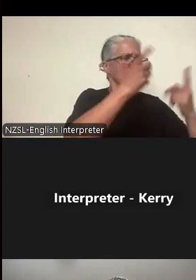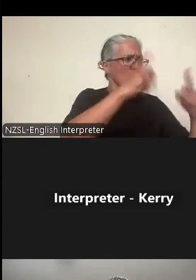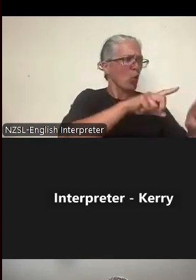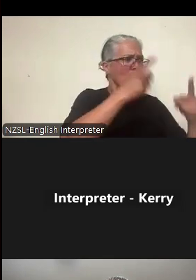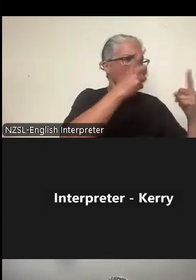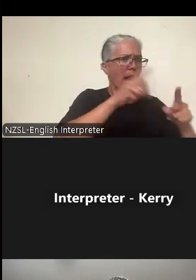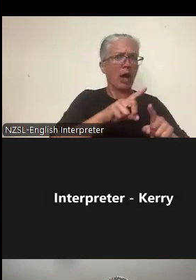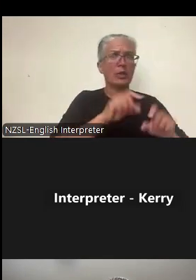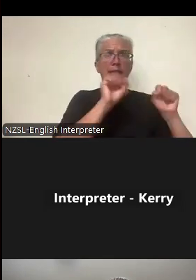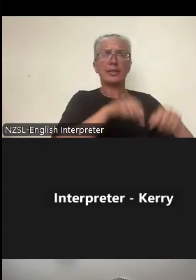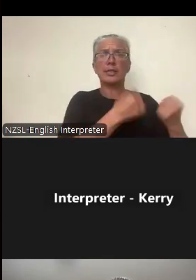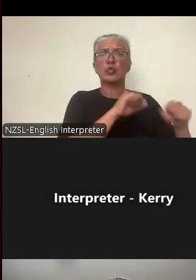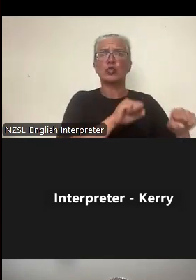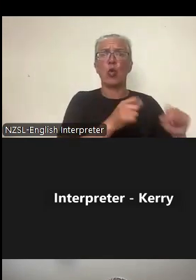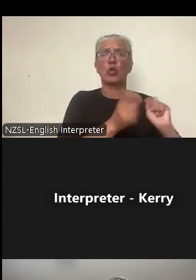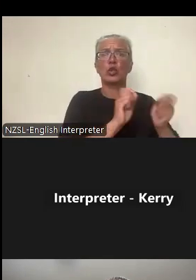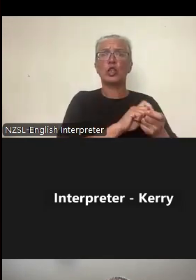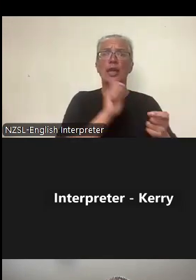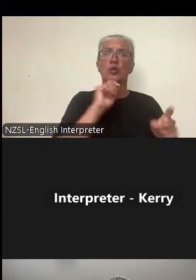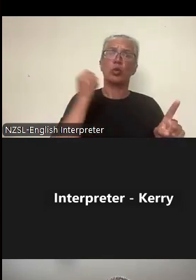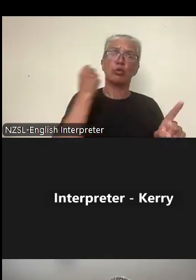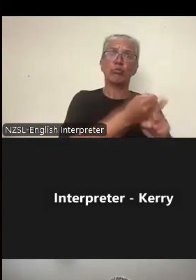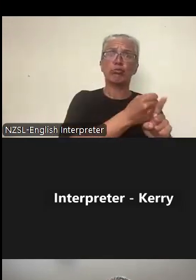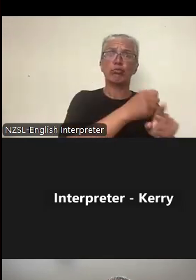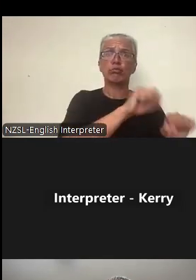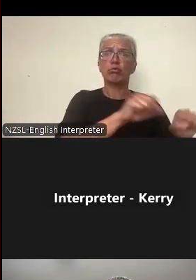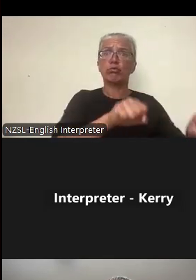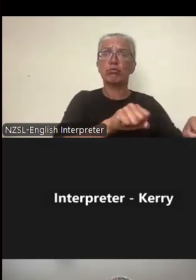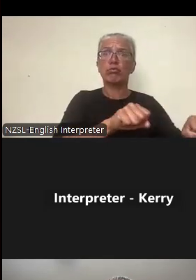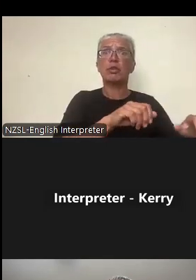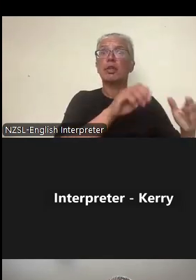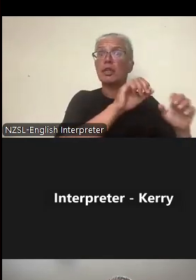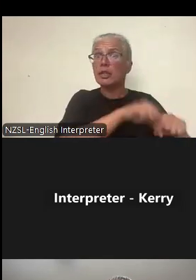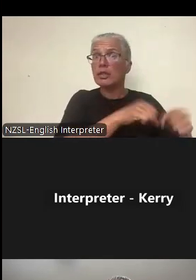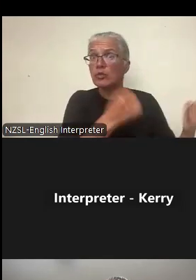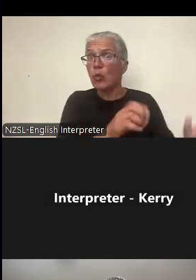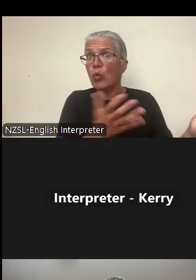this change is going to make a difference for our children.